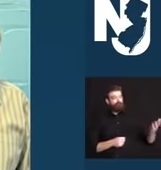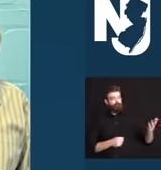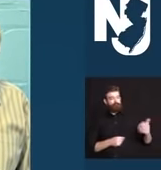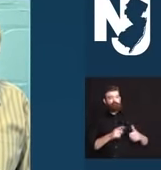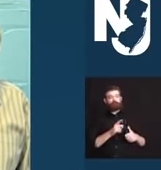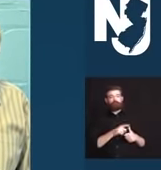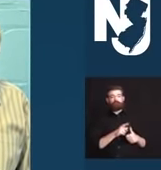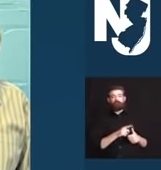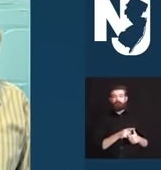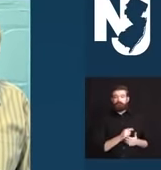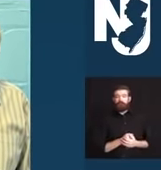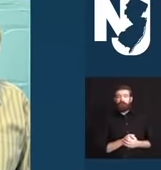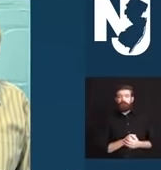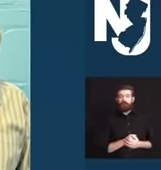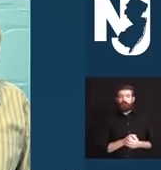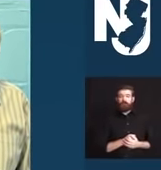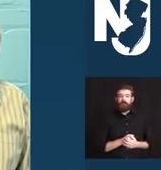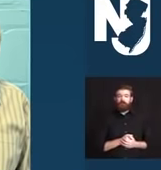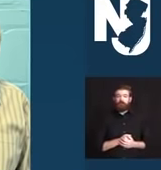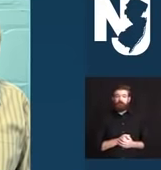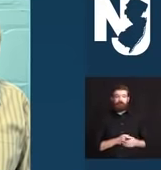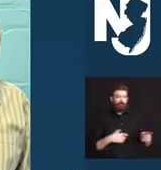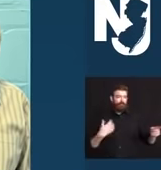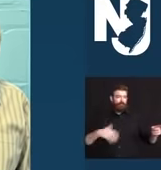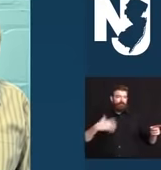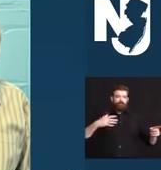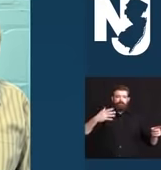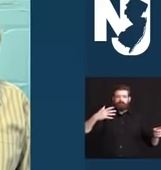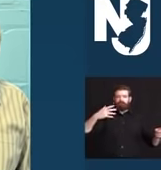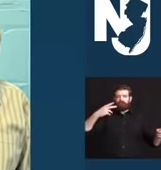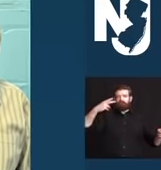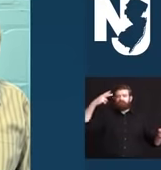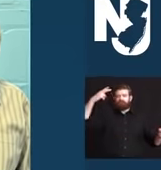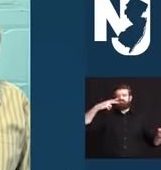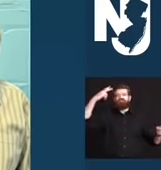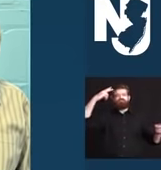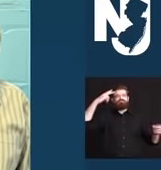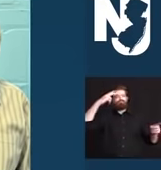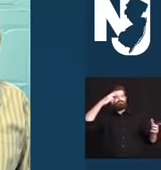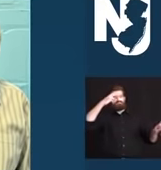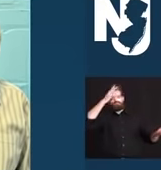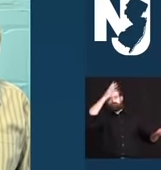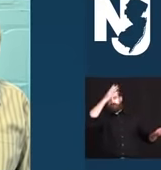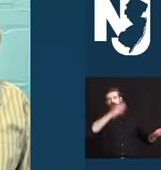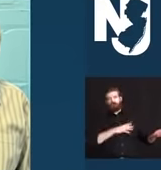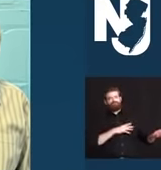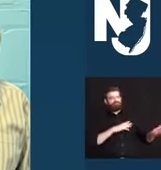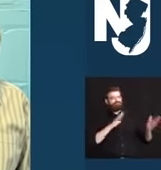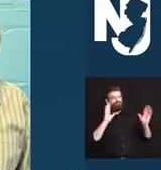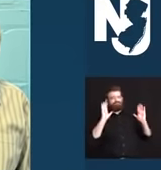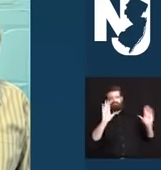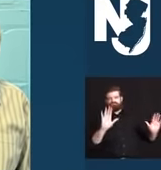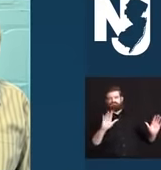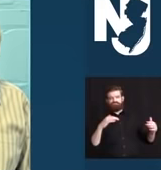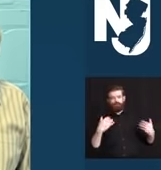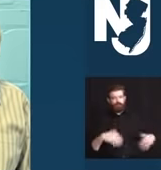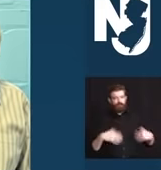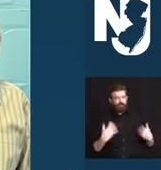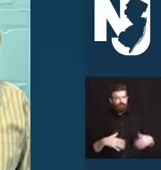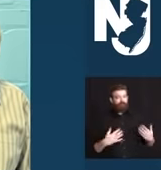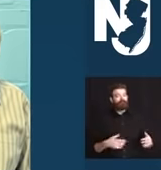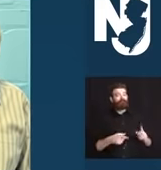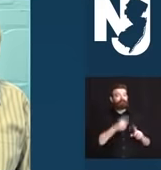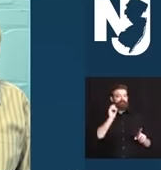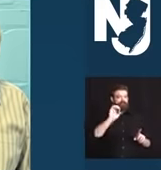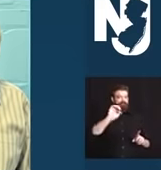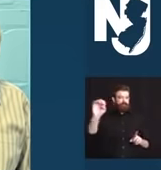legend lightly, but this guy, by all accounts, was a legend. We remember a West Orange guy through